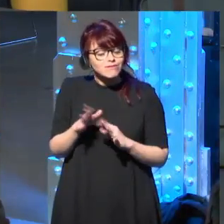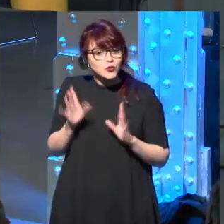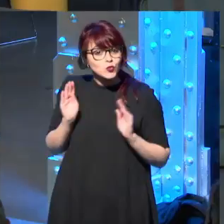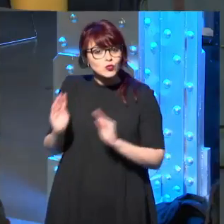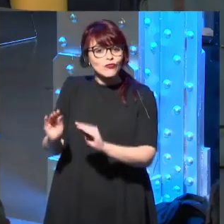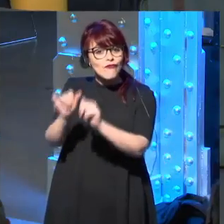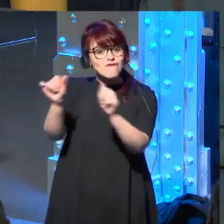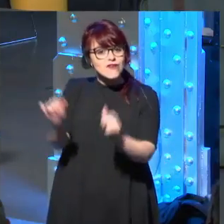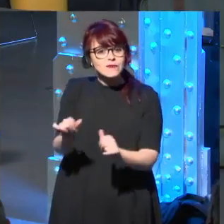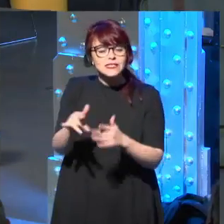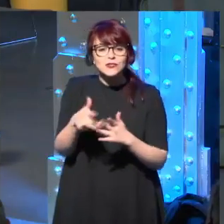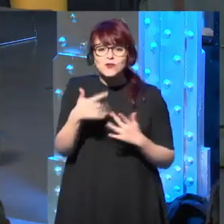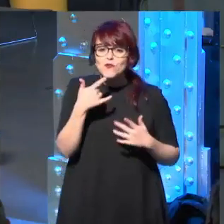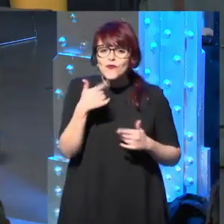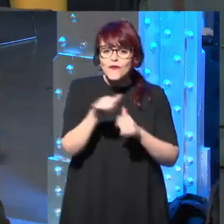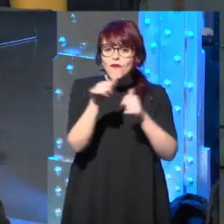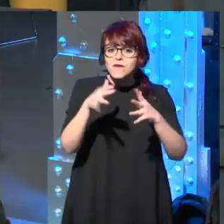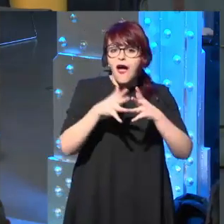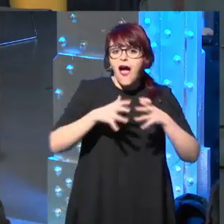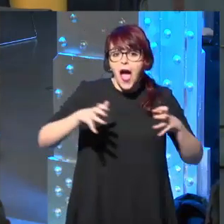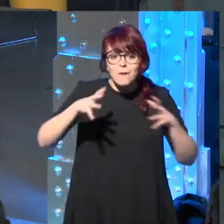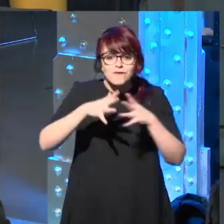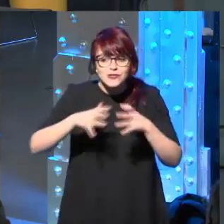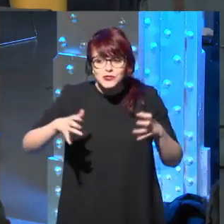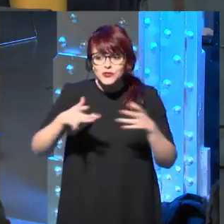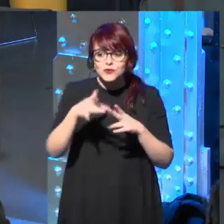is an ambition, a